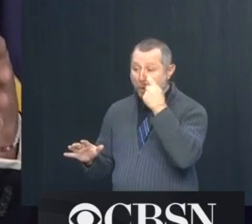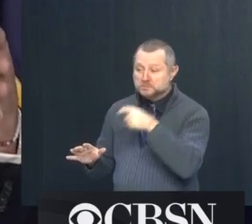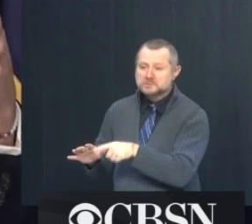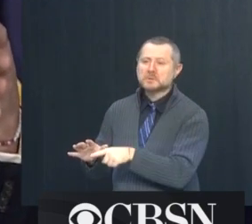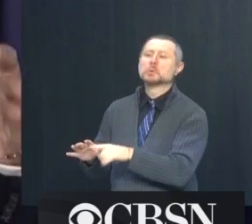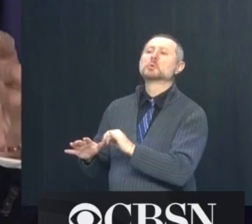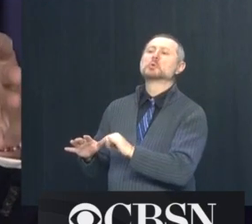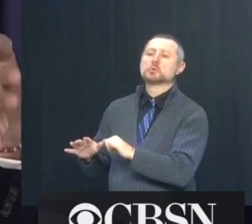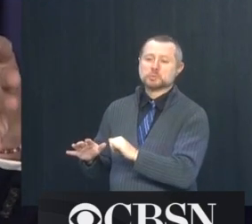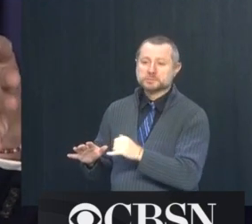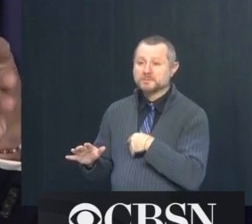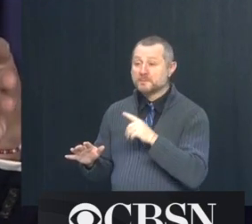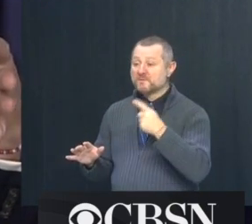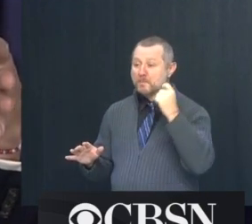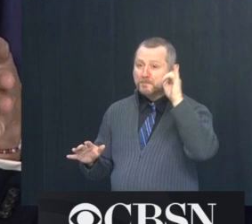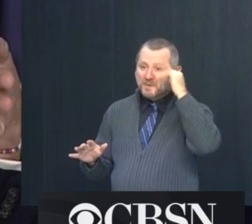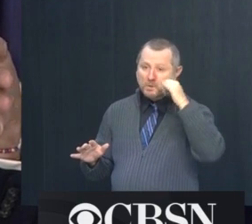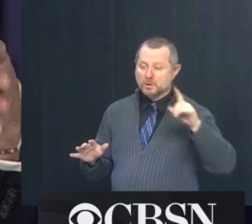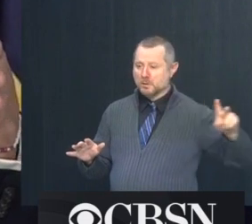you to take people from Buffalo